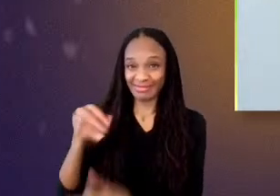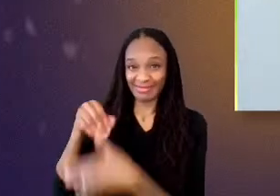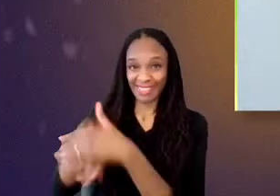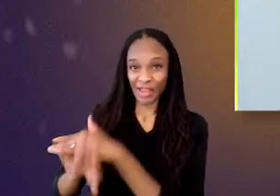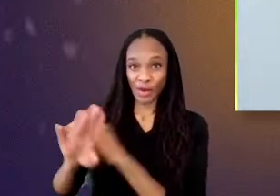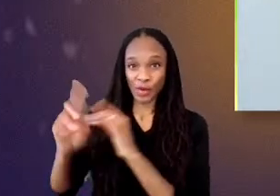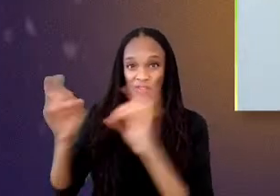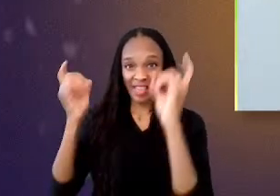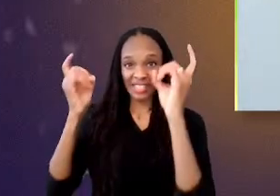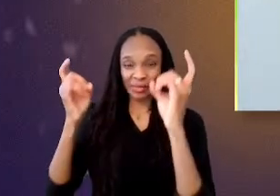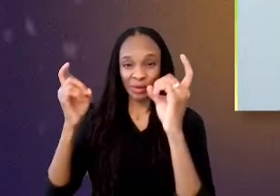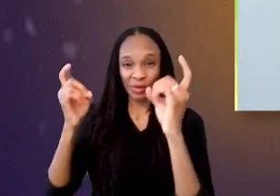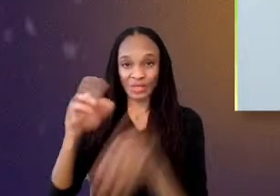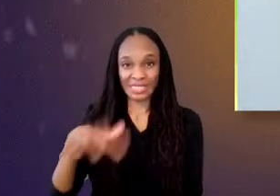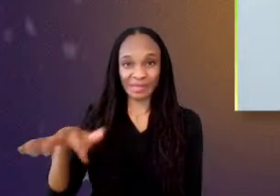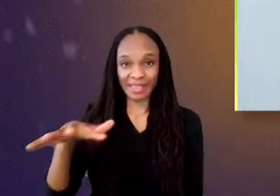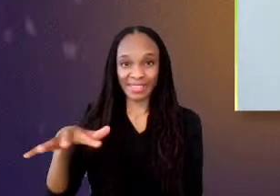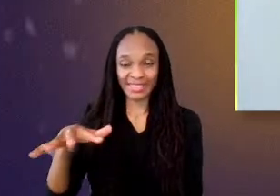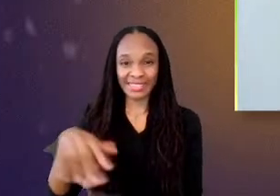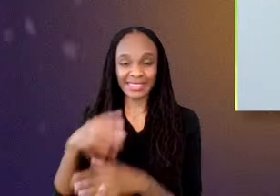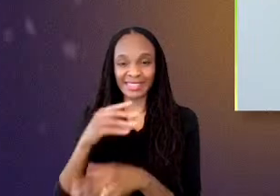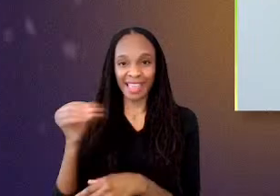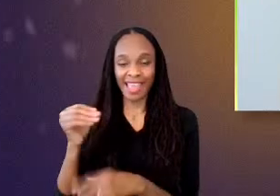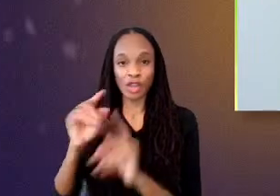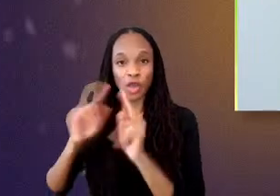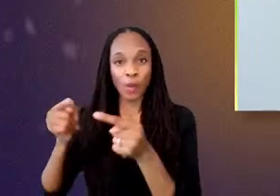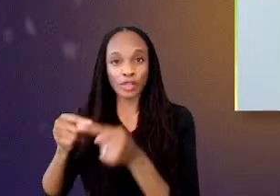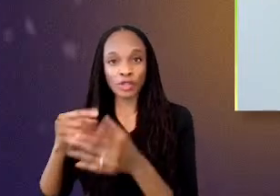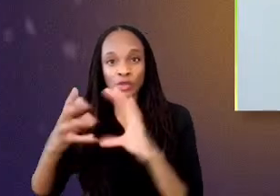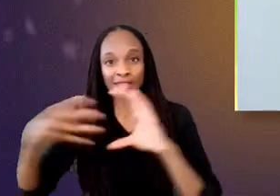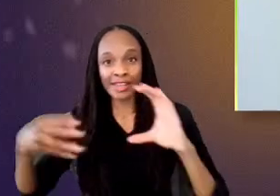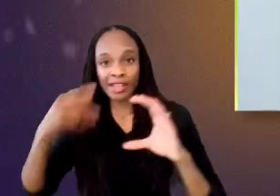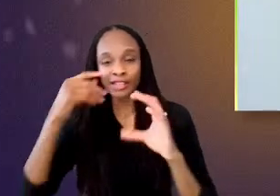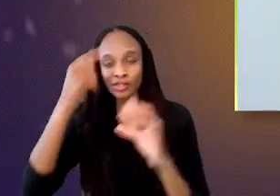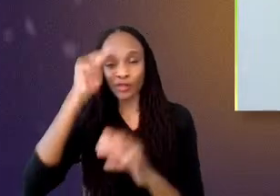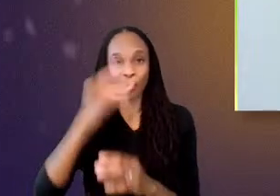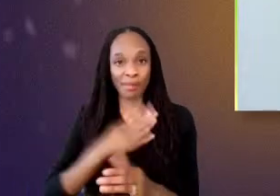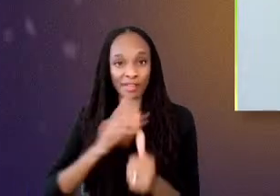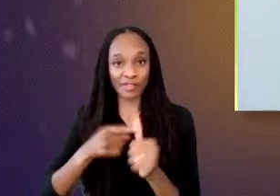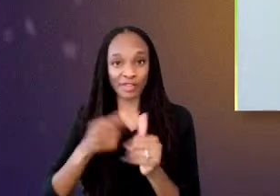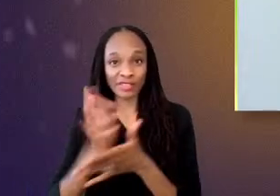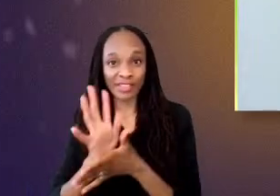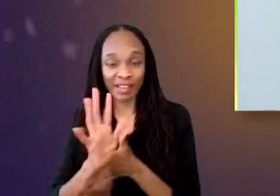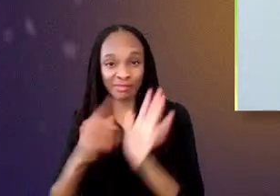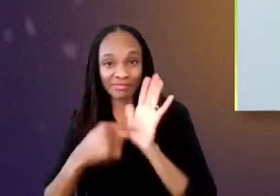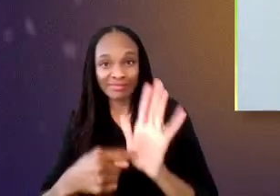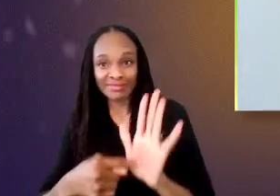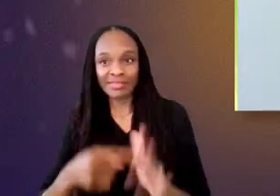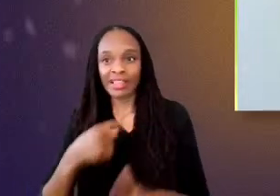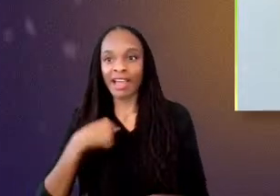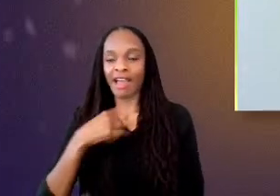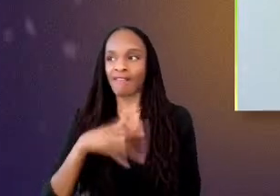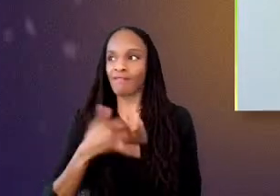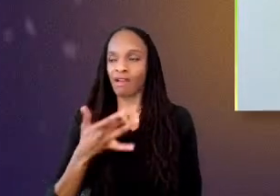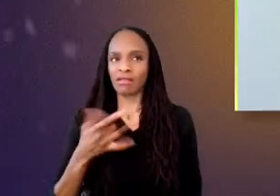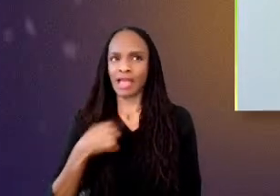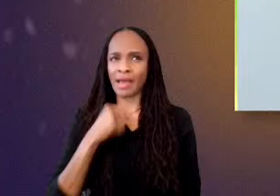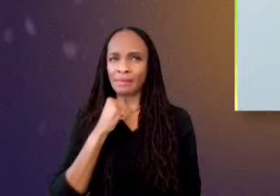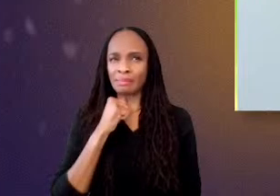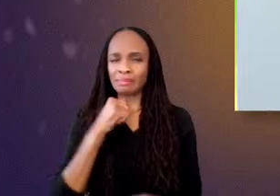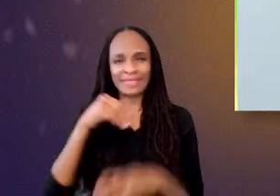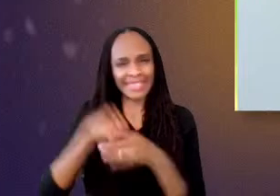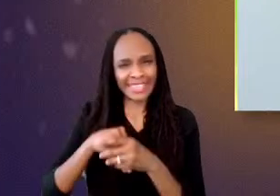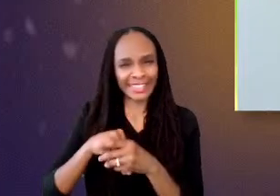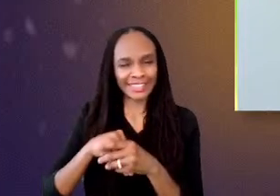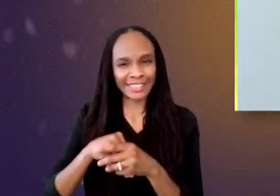festival space and going to Sundance for the premiere, it felt like, oh, I think I'm in this space that's really not actually